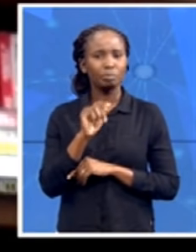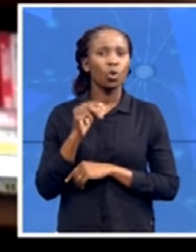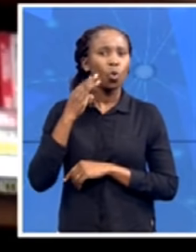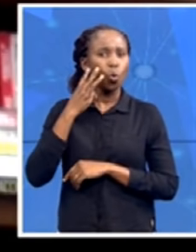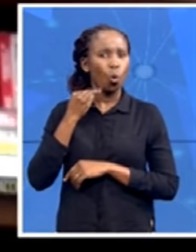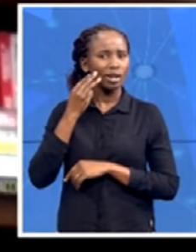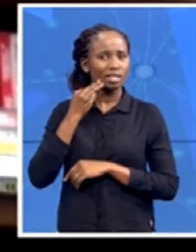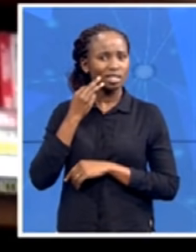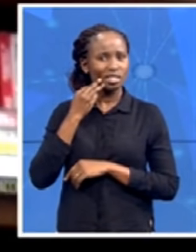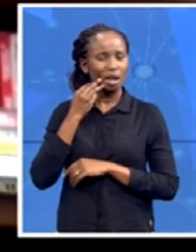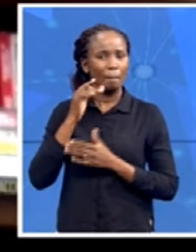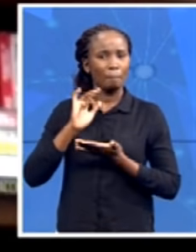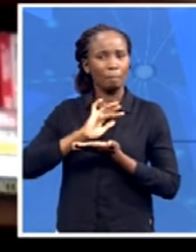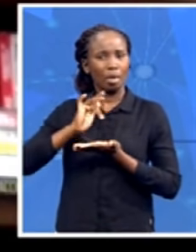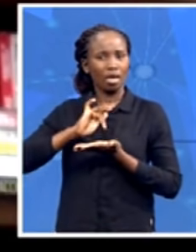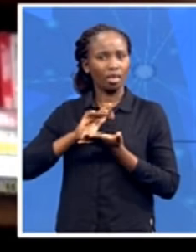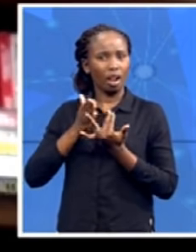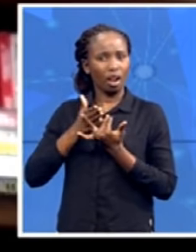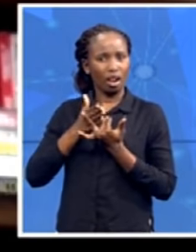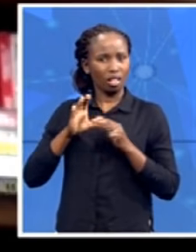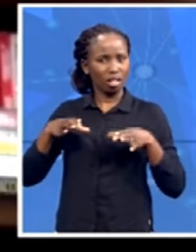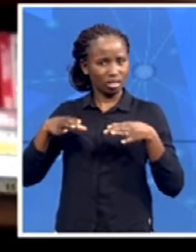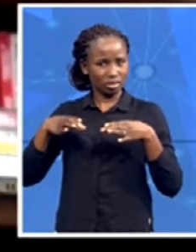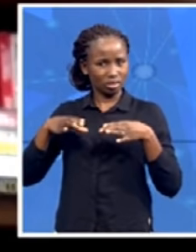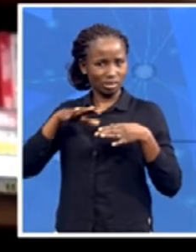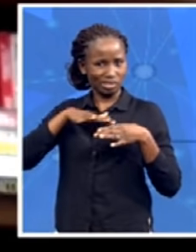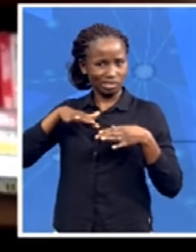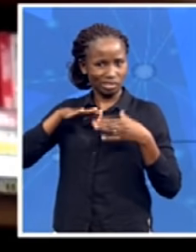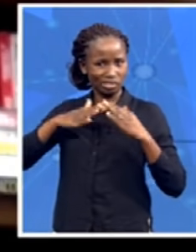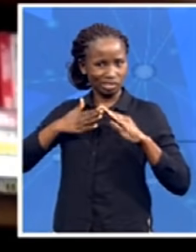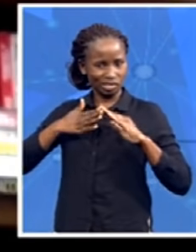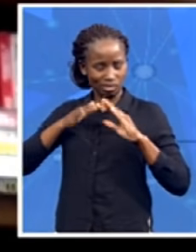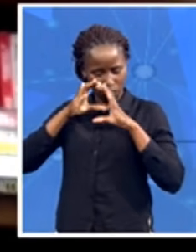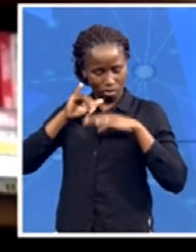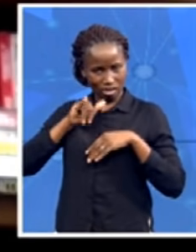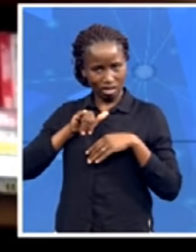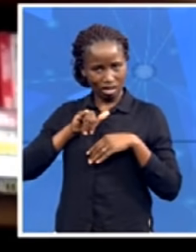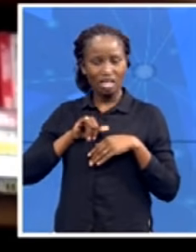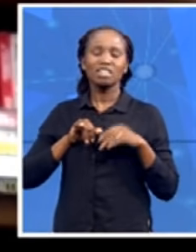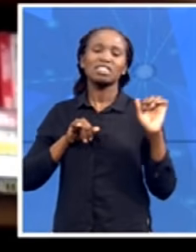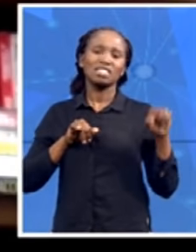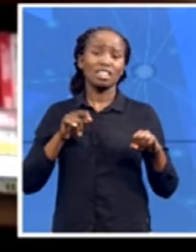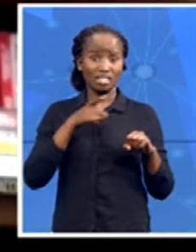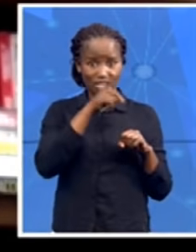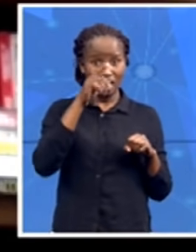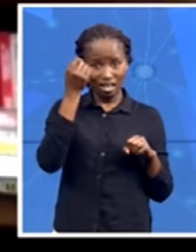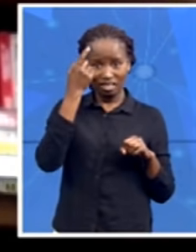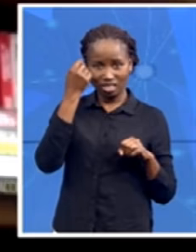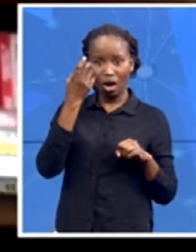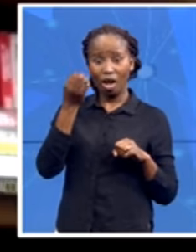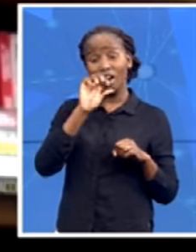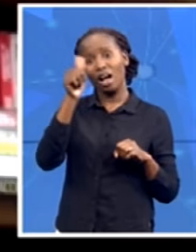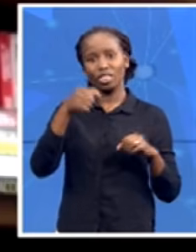However, they do understand, though, that there are other structural challenges which are affecting